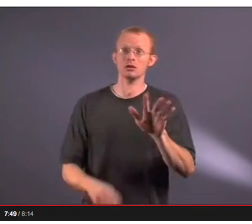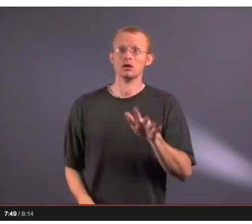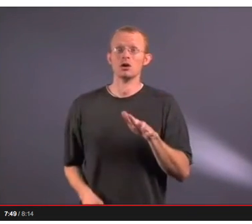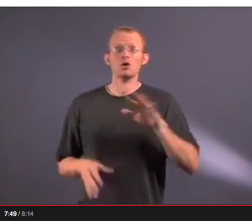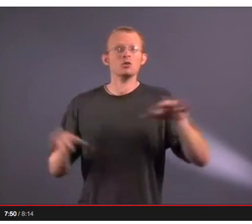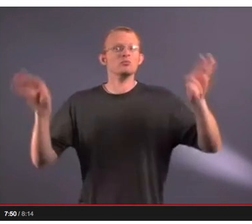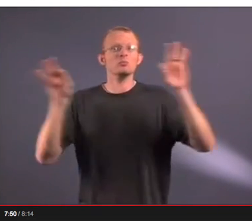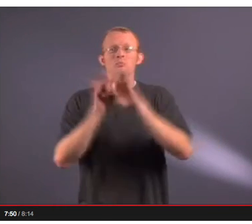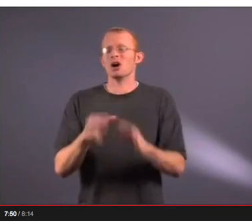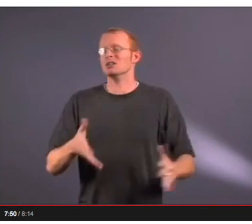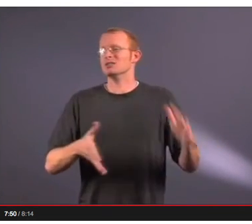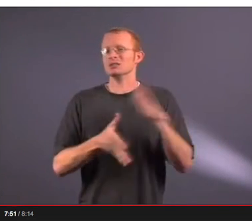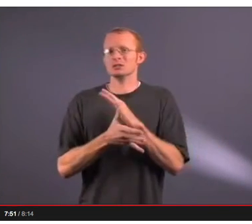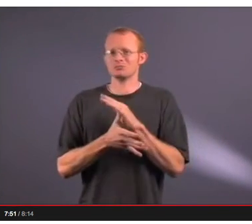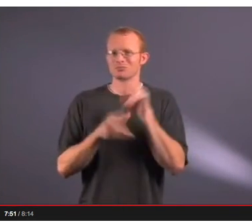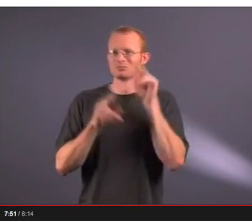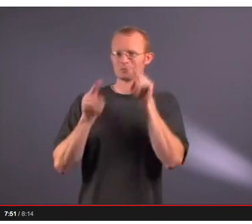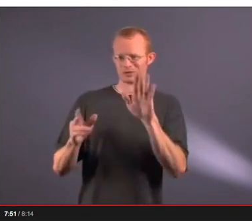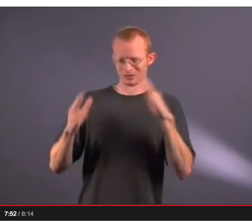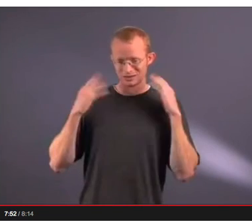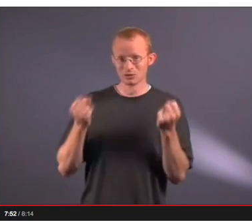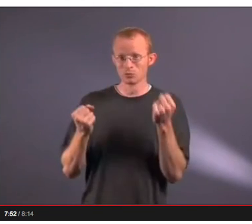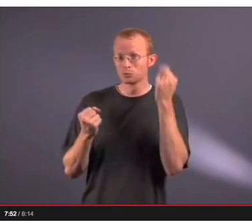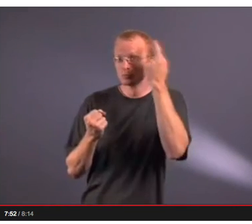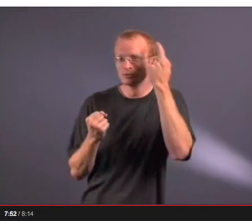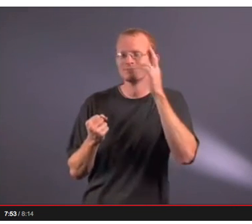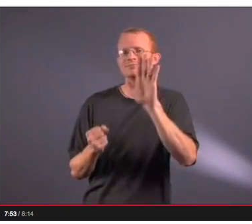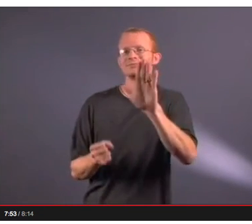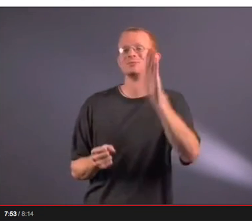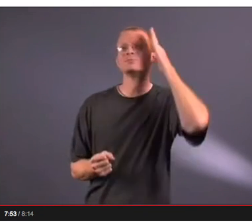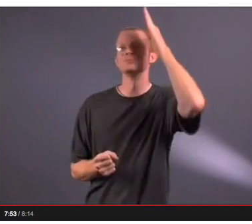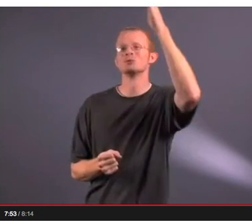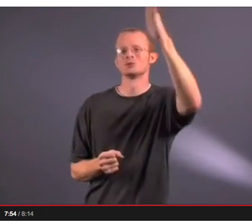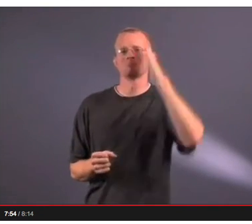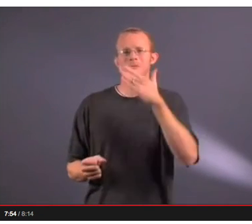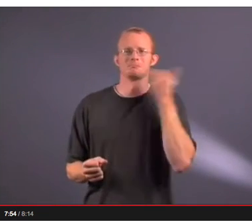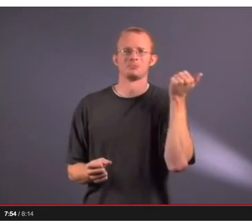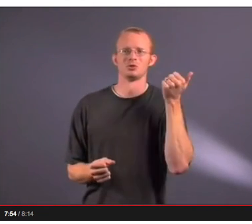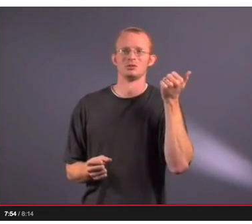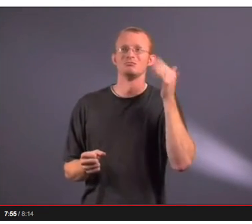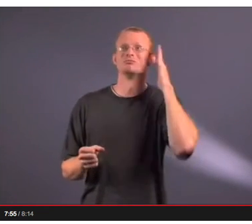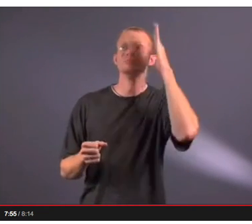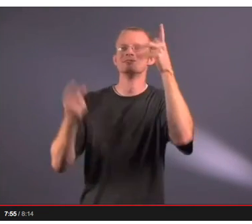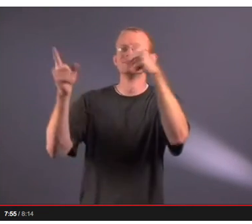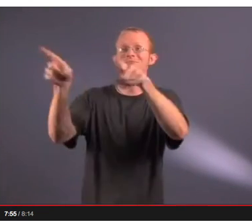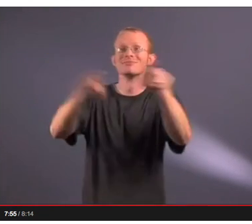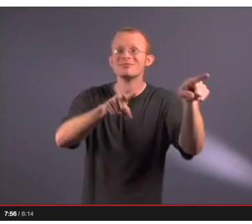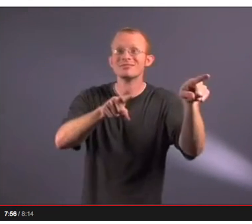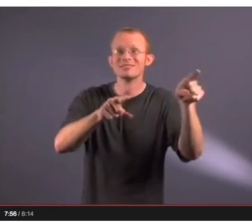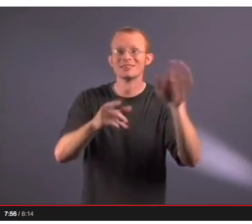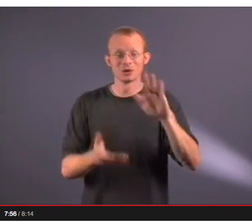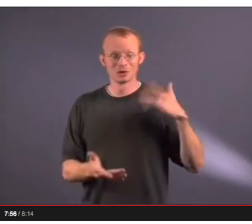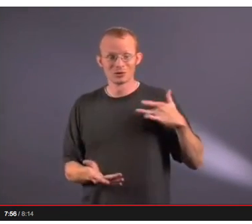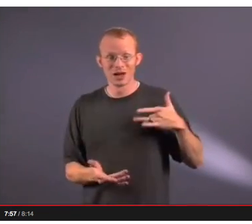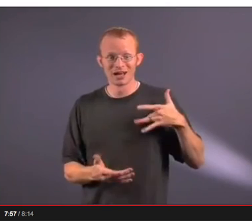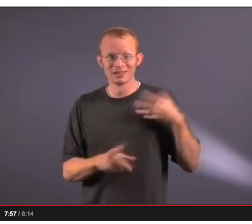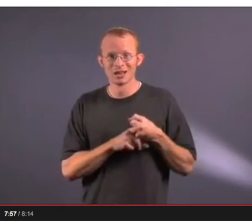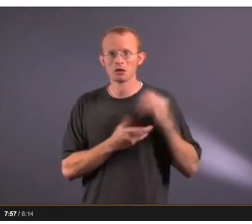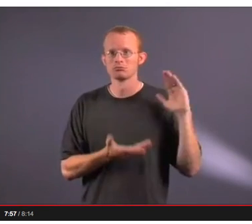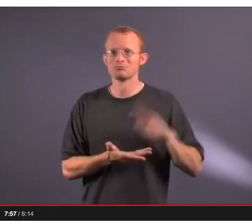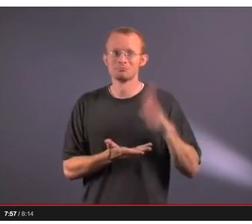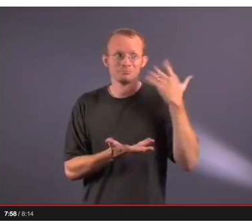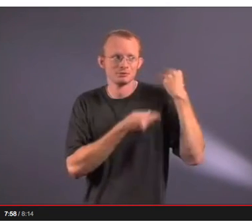and get a little bit of exercise in. So these are the 4 things that you should really do to stay healthy and to help to manage your weight. It's going to make your future a little